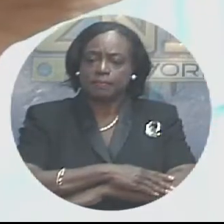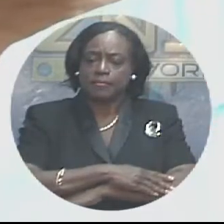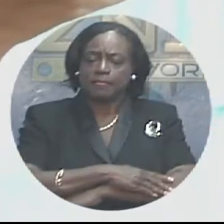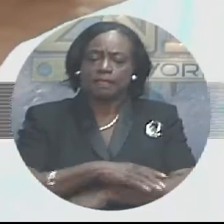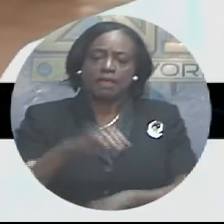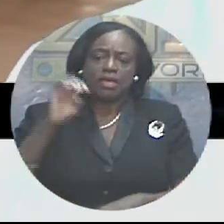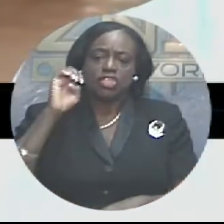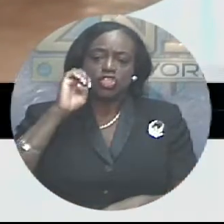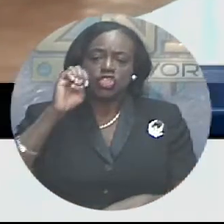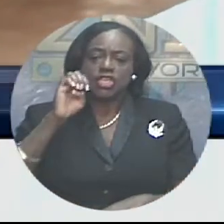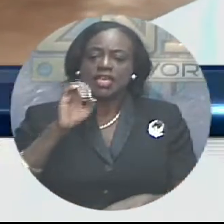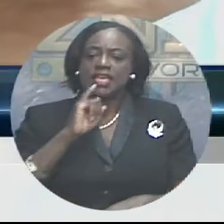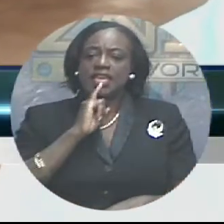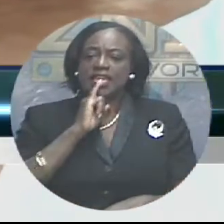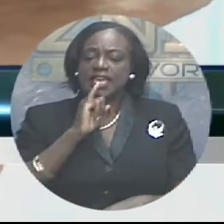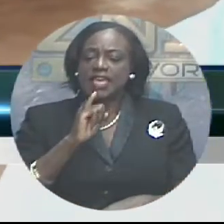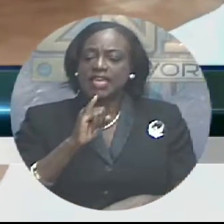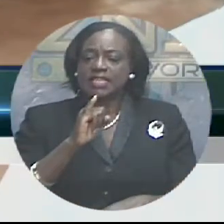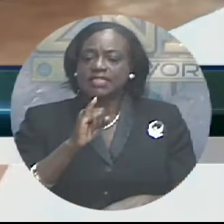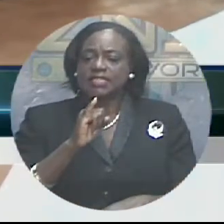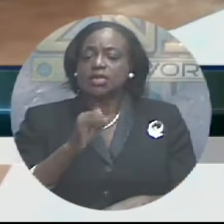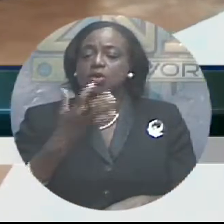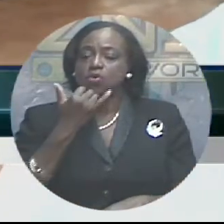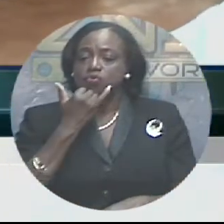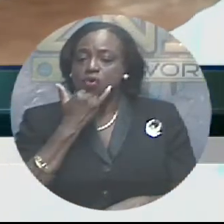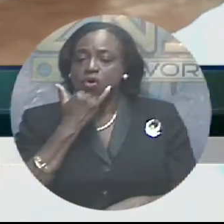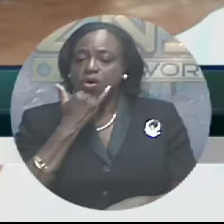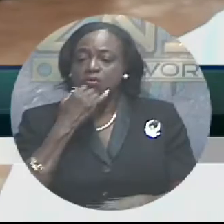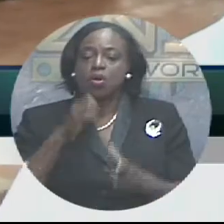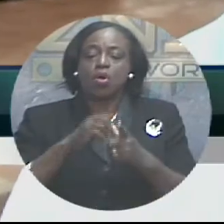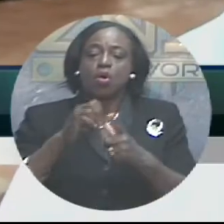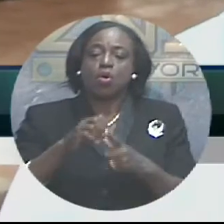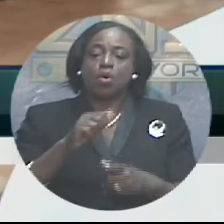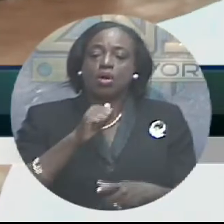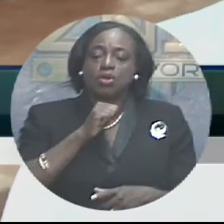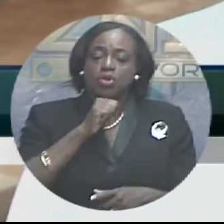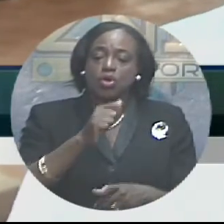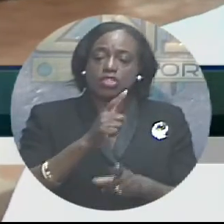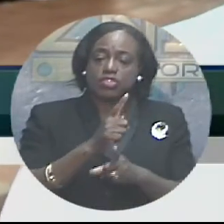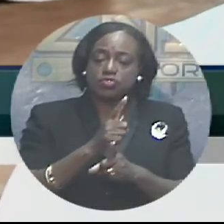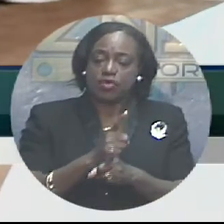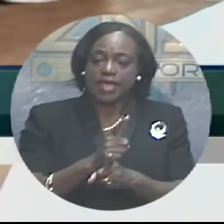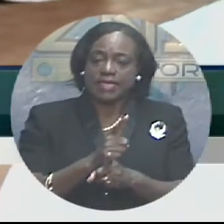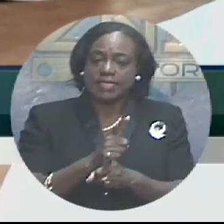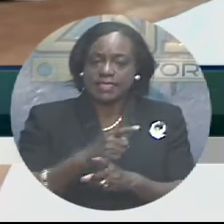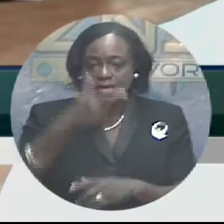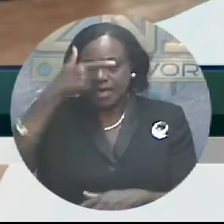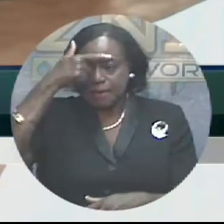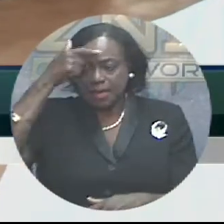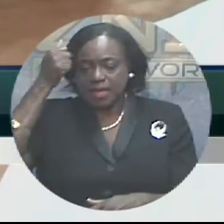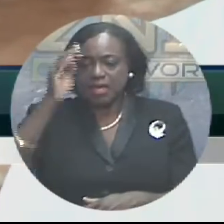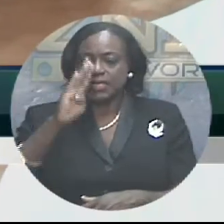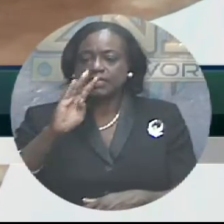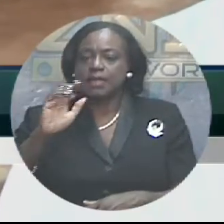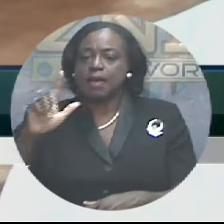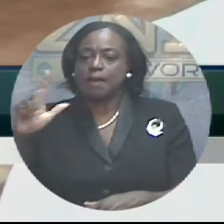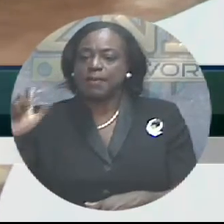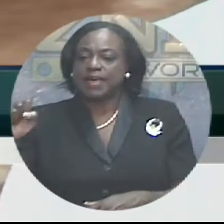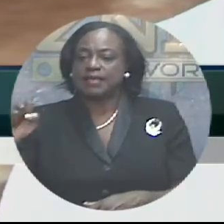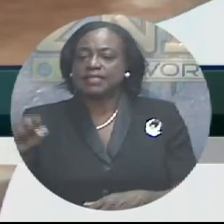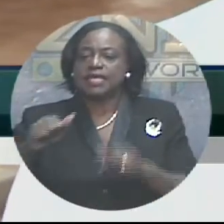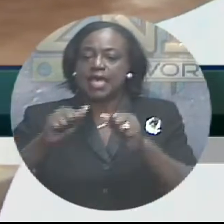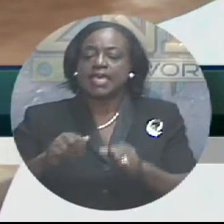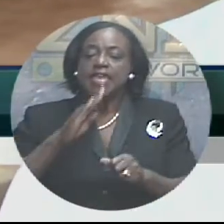She is either wrong or not correct, either way, because bills could be passed